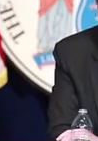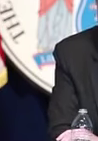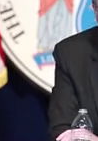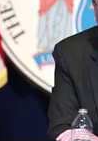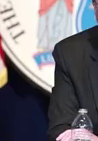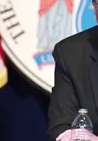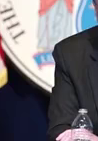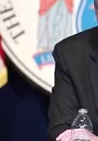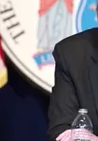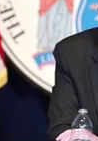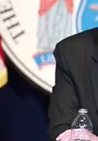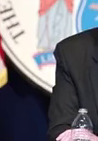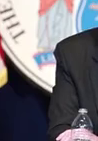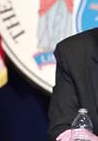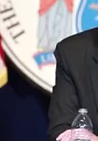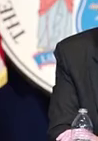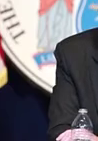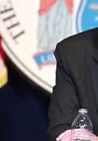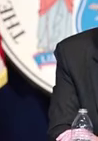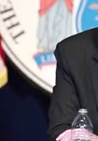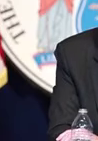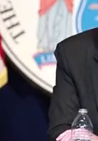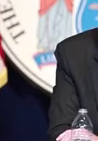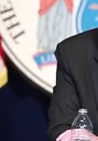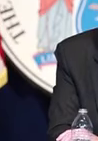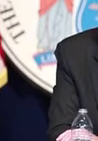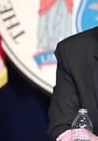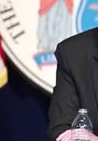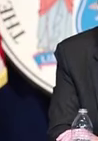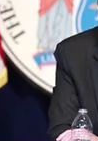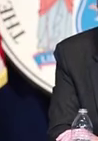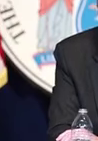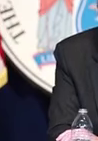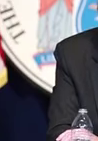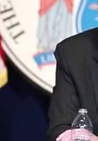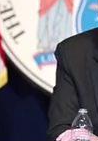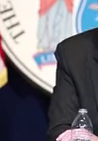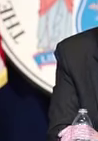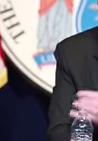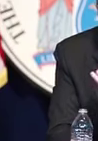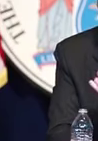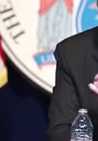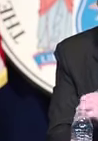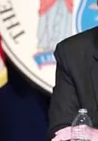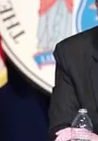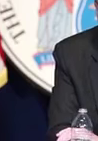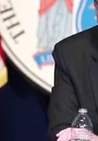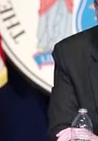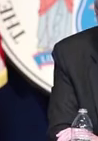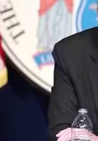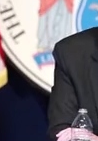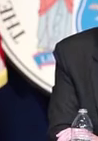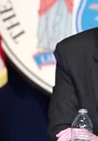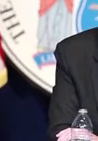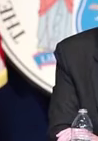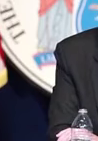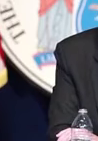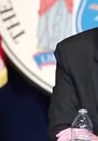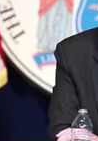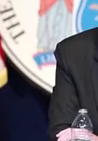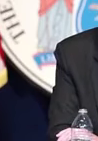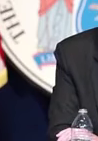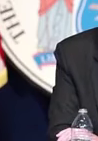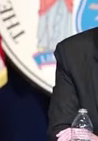we don't have that luxury right now, because we know that if we stop doing what we're doing, even one bit, COVID-19